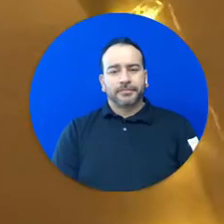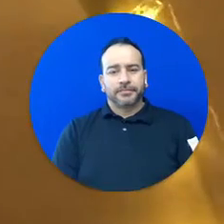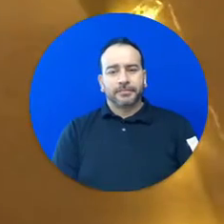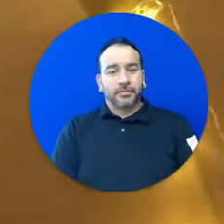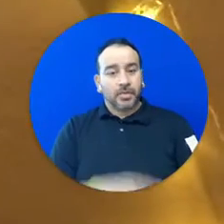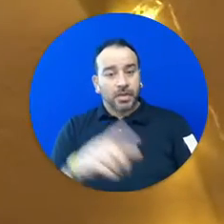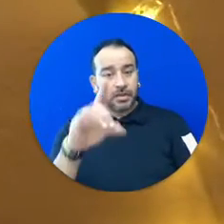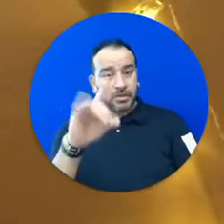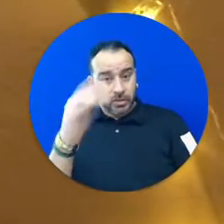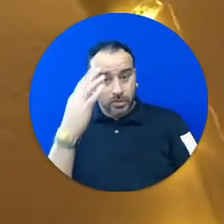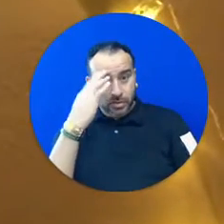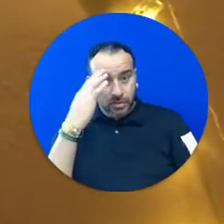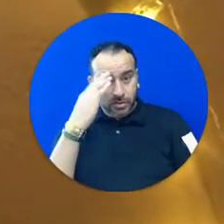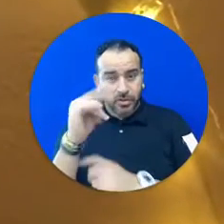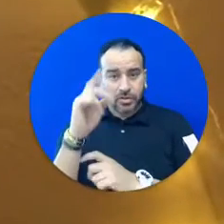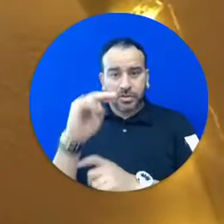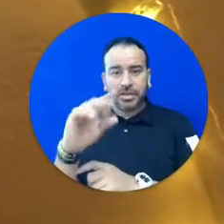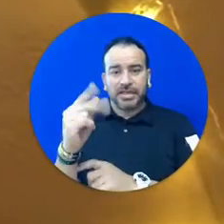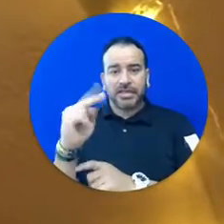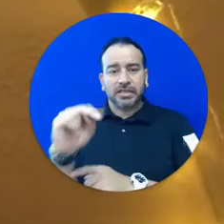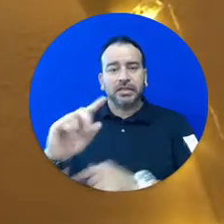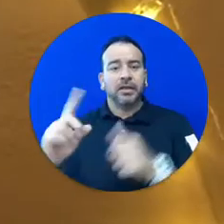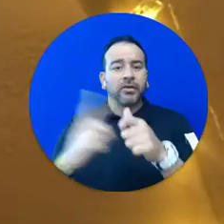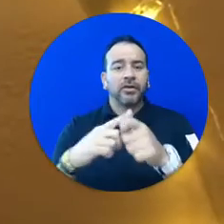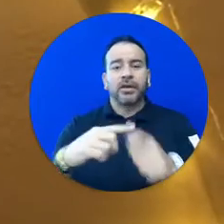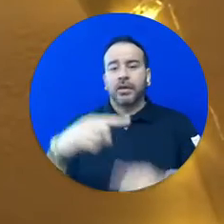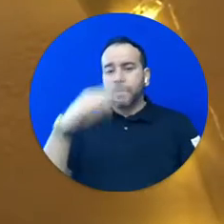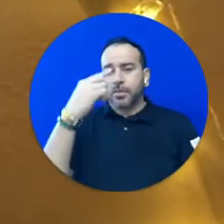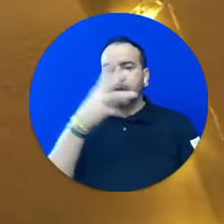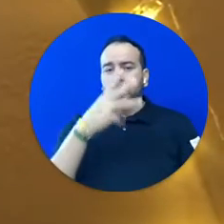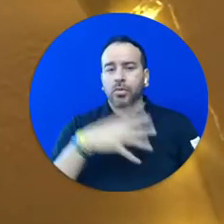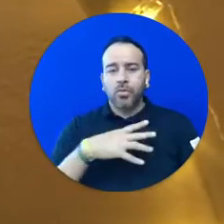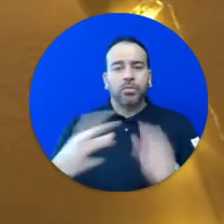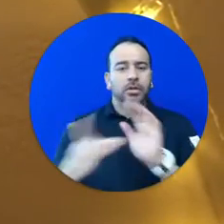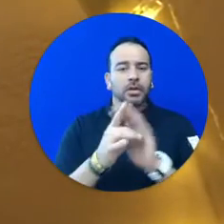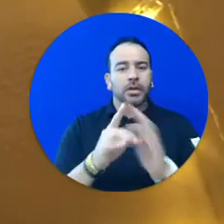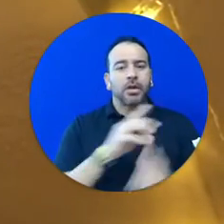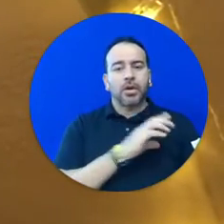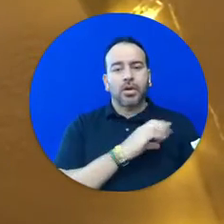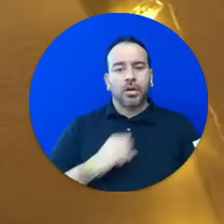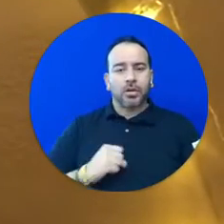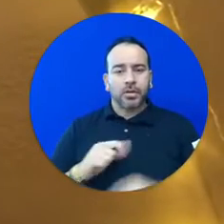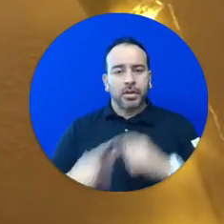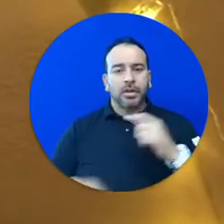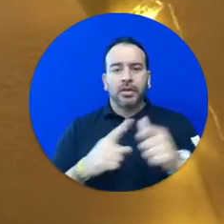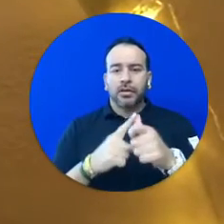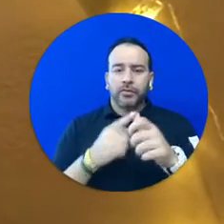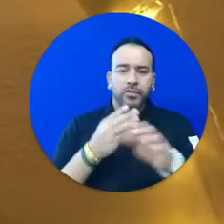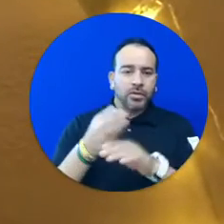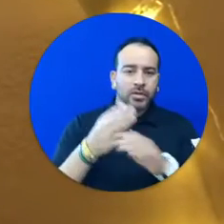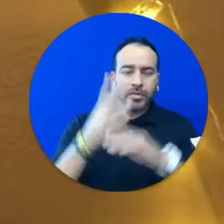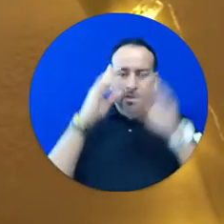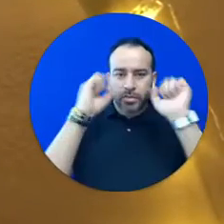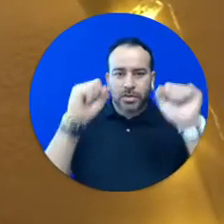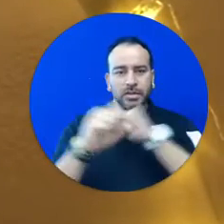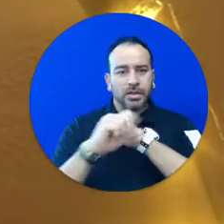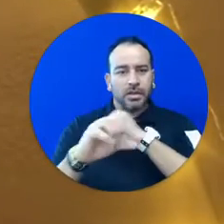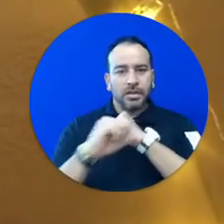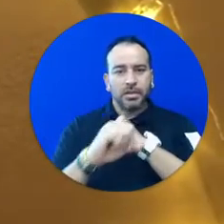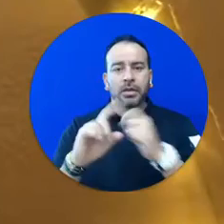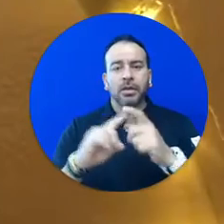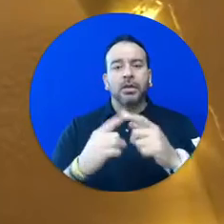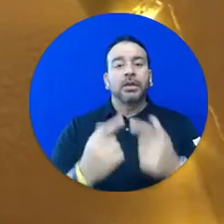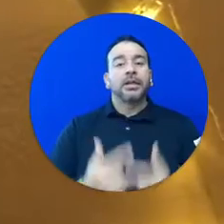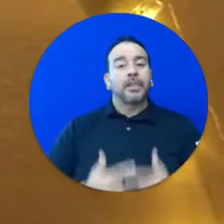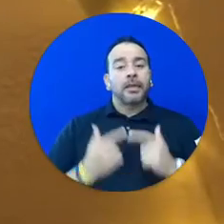Did you know Shirley Chisholm was the first Black woman elected to Congress and the first Black major party presidential candidate survived